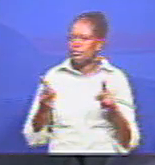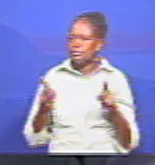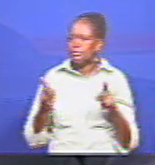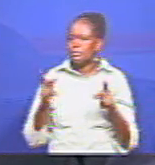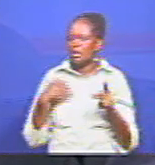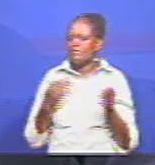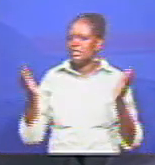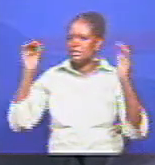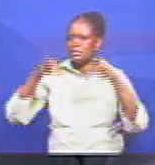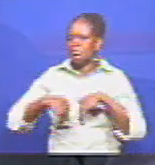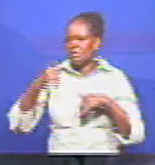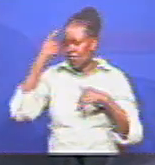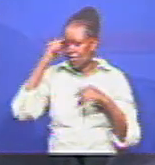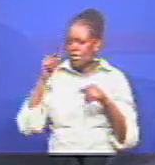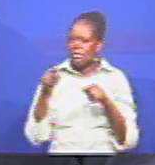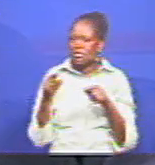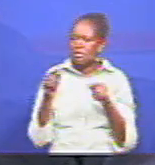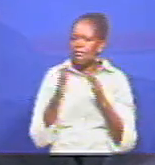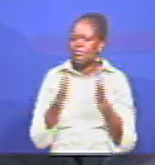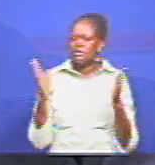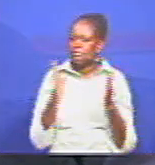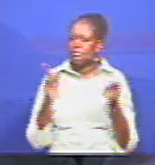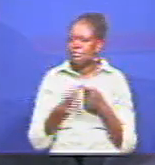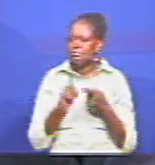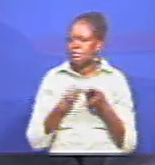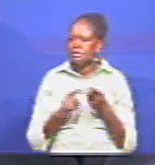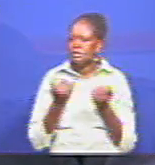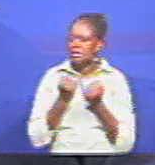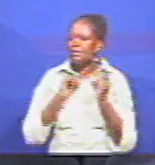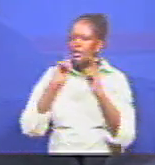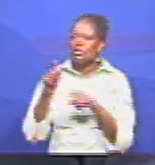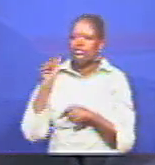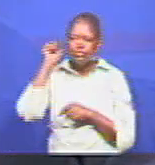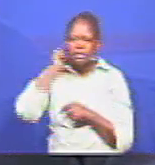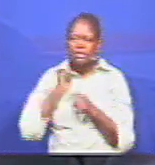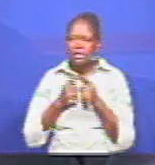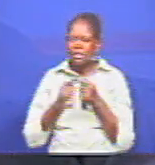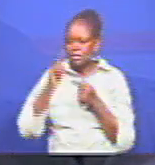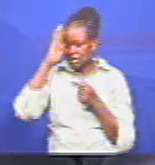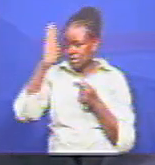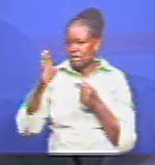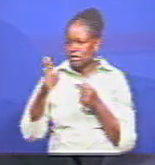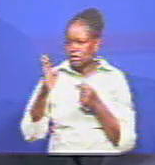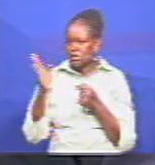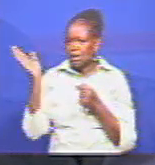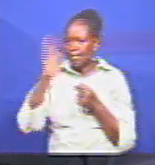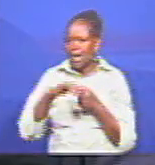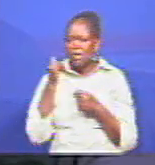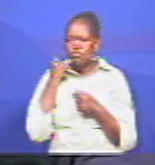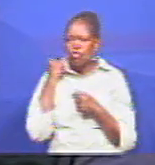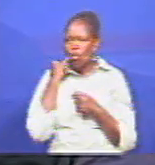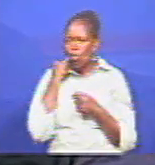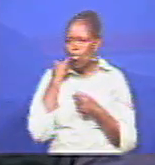seminar there for the priests. Yes. On Saturday I will go to Nandi. Uh-huh. And then on Sunday, I will be in Nakuru. Yes.